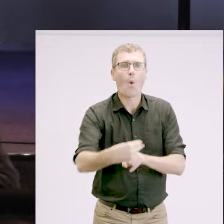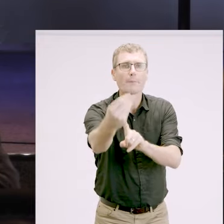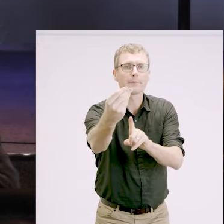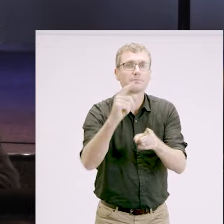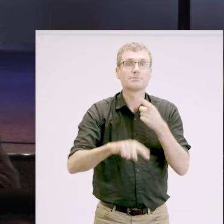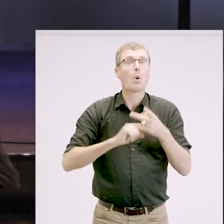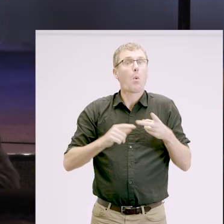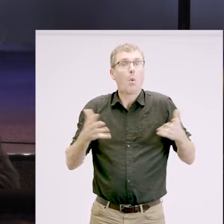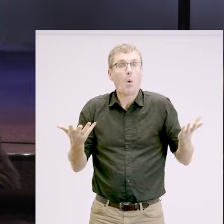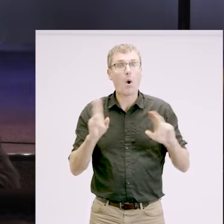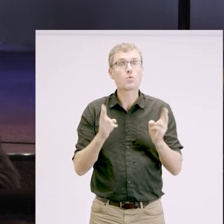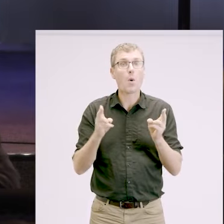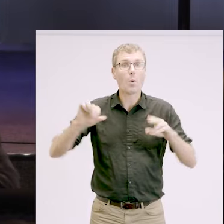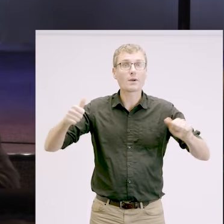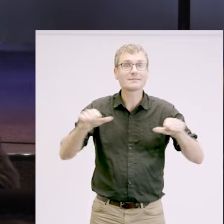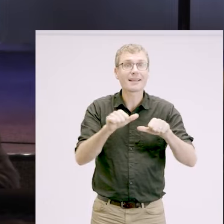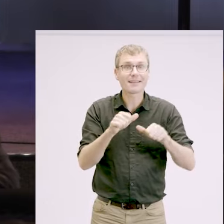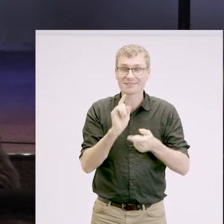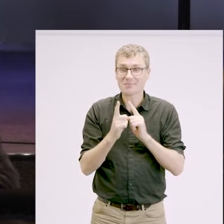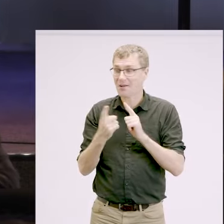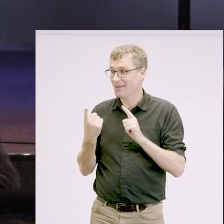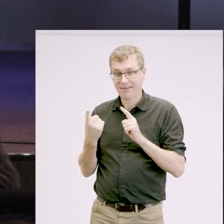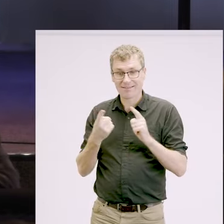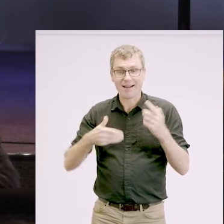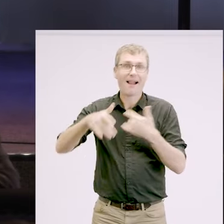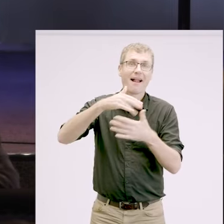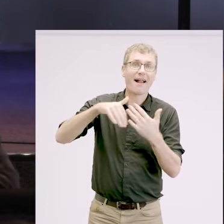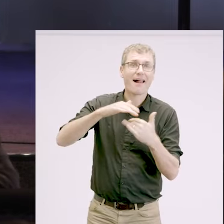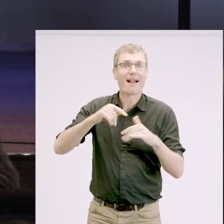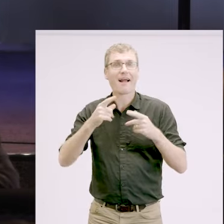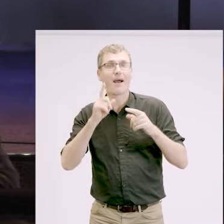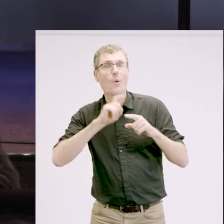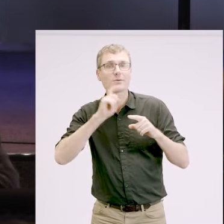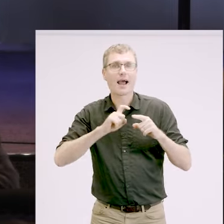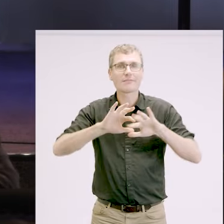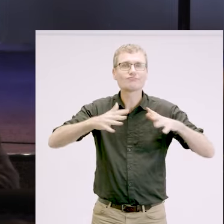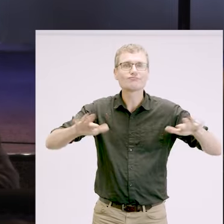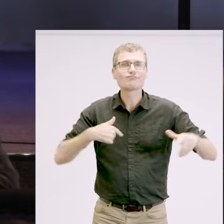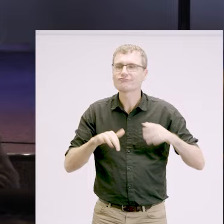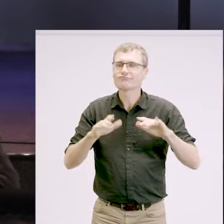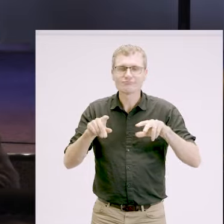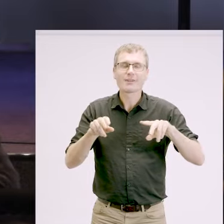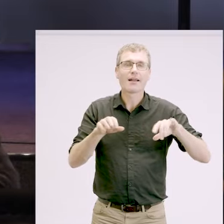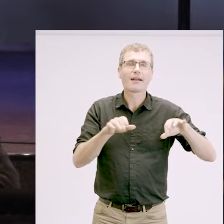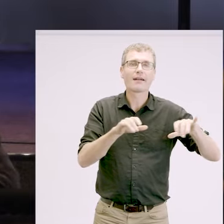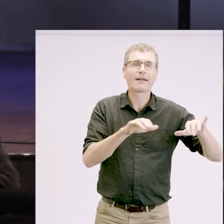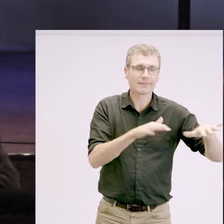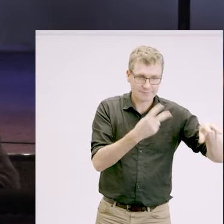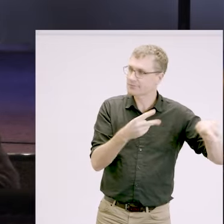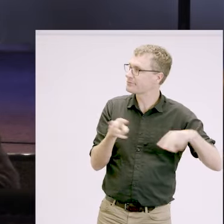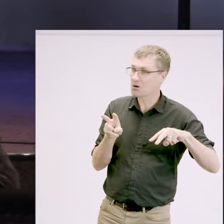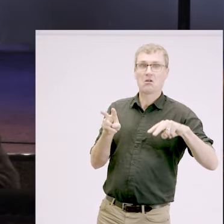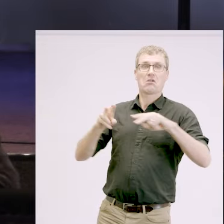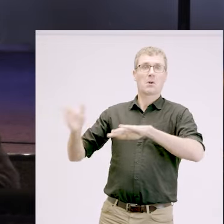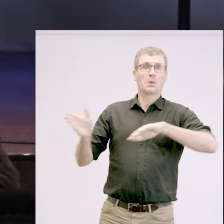the sea, where you go out in one place and you play with your kids and eventually you realize you've gone all the way down the beach, right? The book of